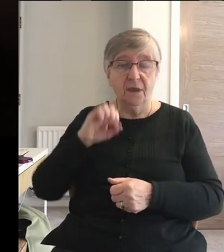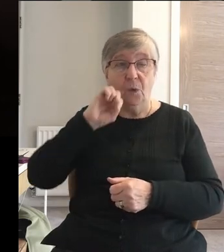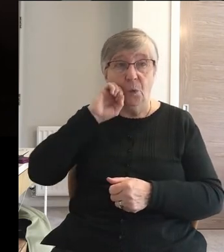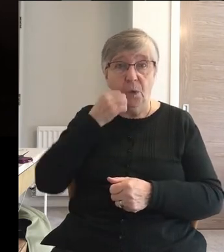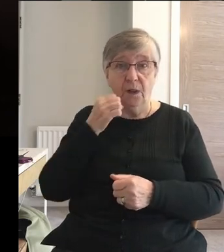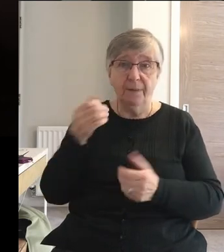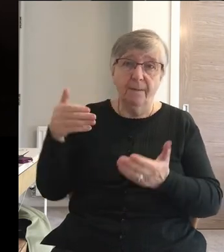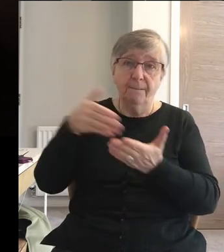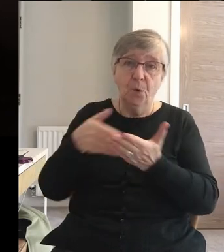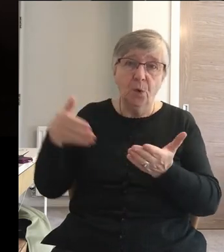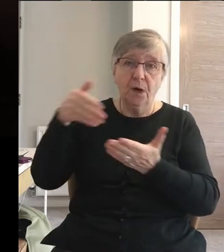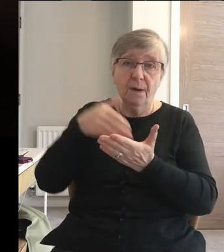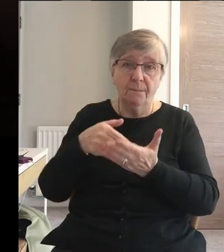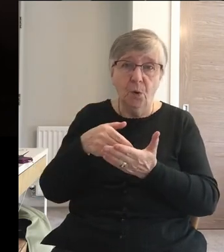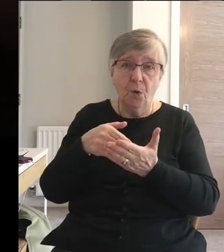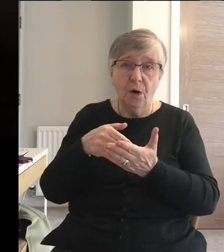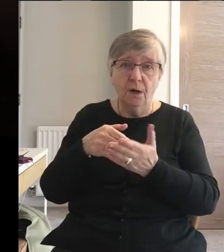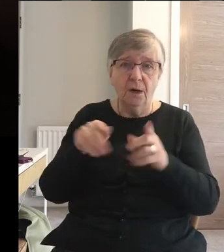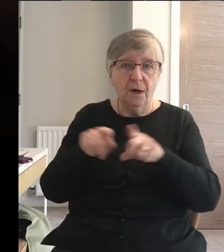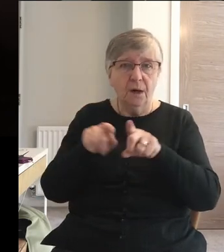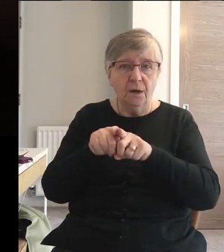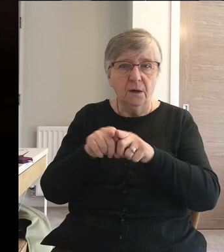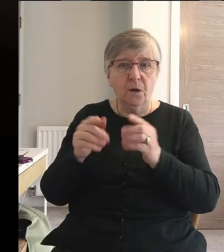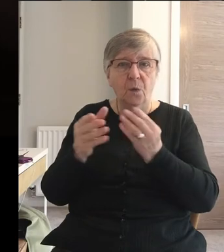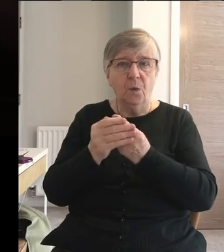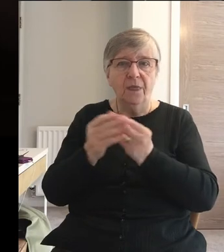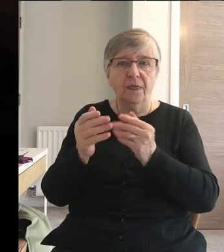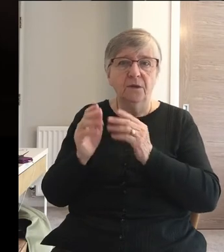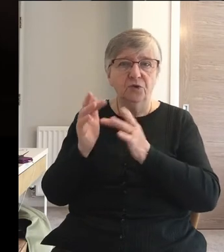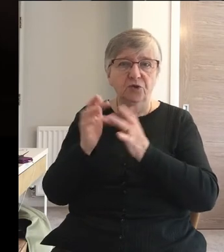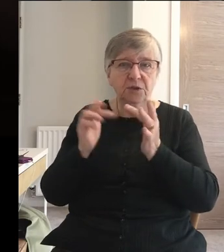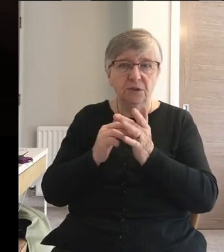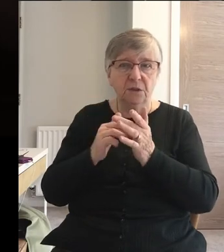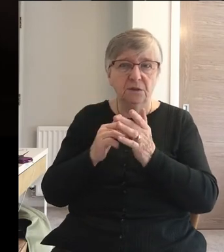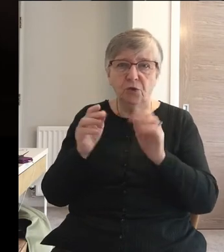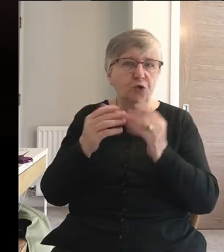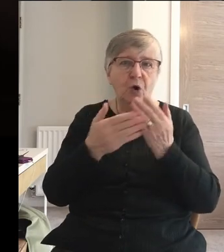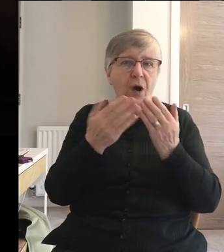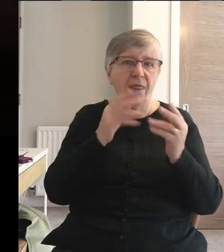and more according to the way of Christ and not just going with the flow.